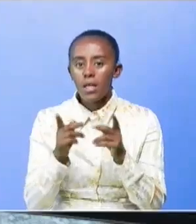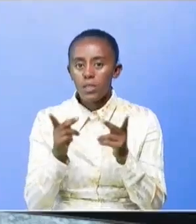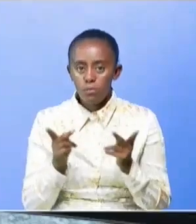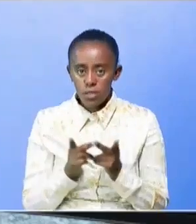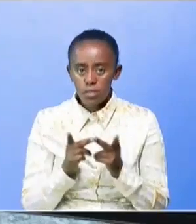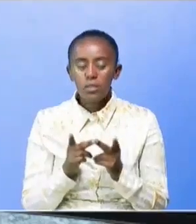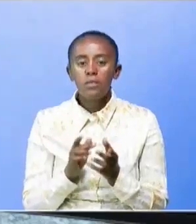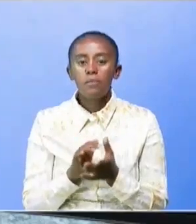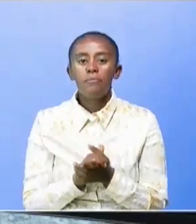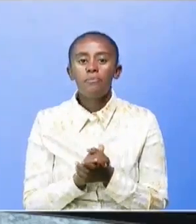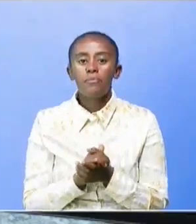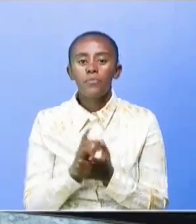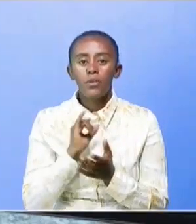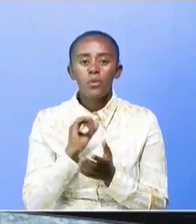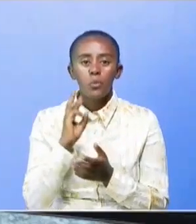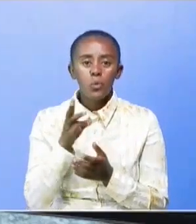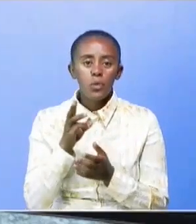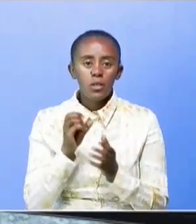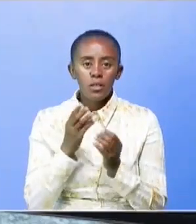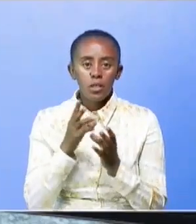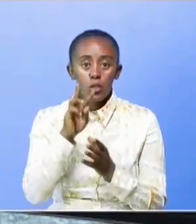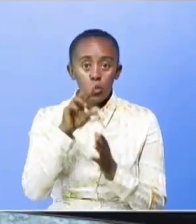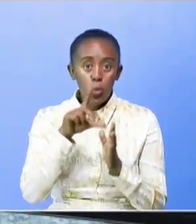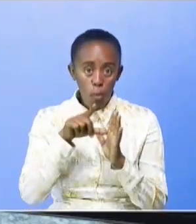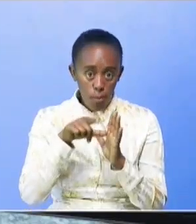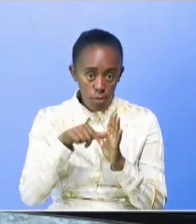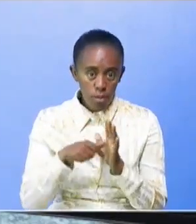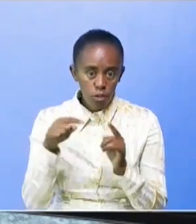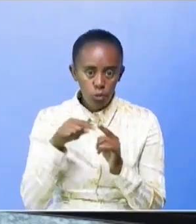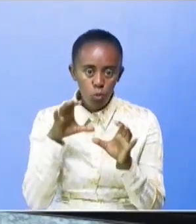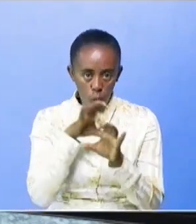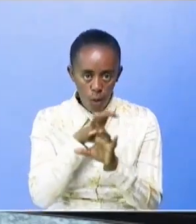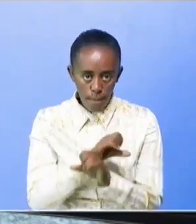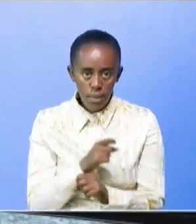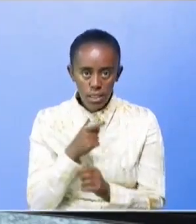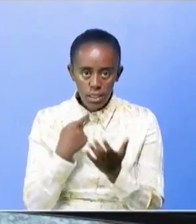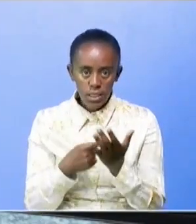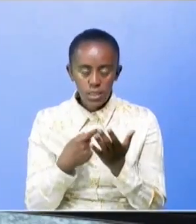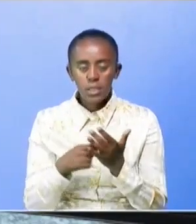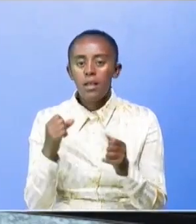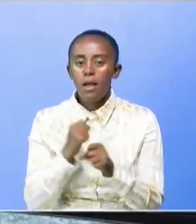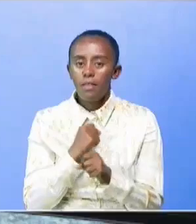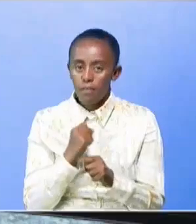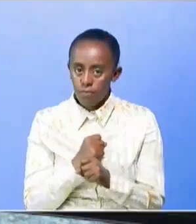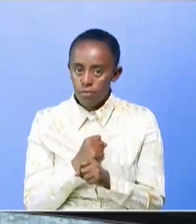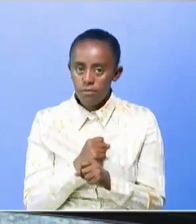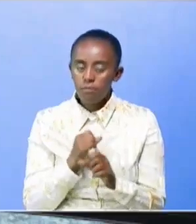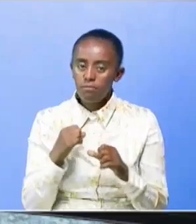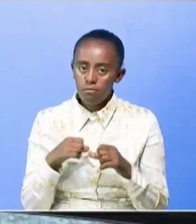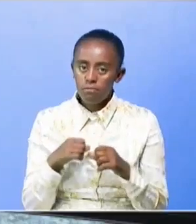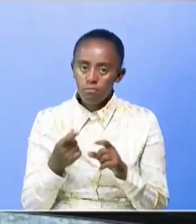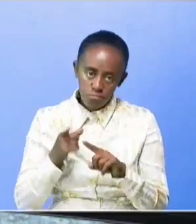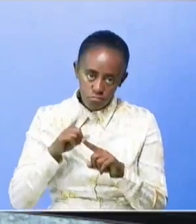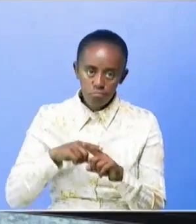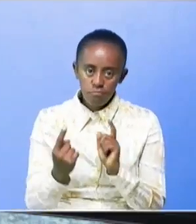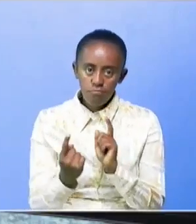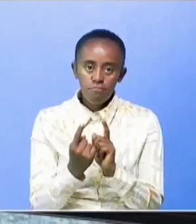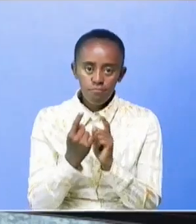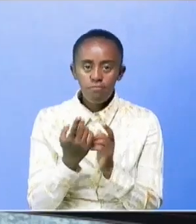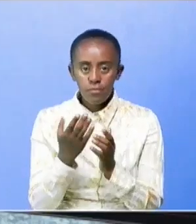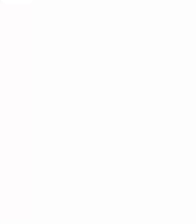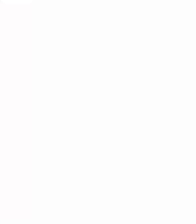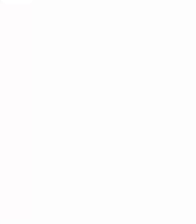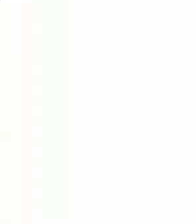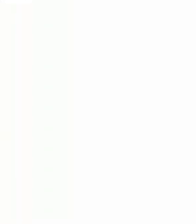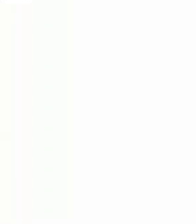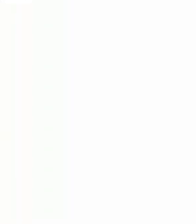want you to put them. I will give you 2 minutes to complete this activity, and then we'll get back and do it